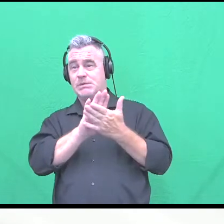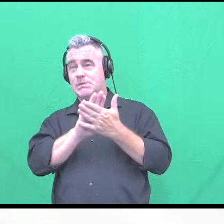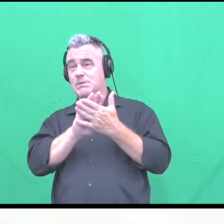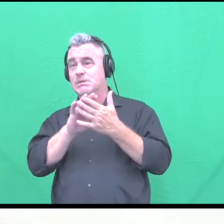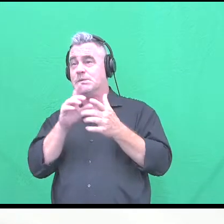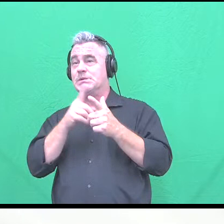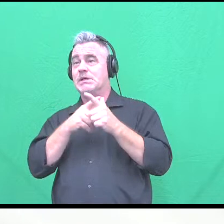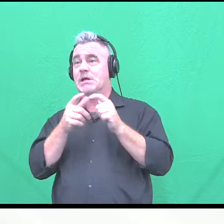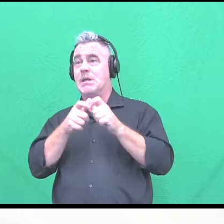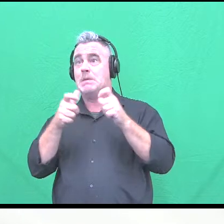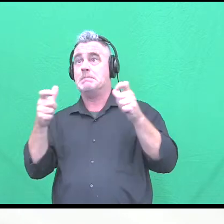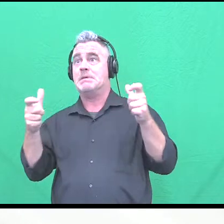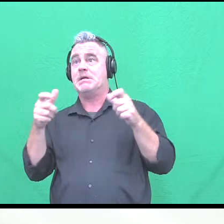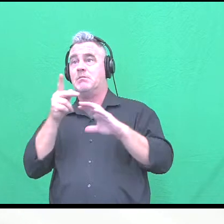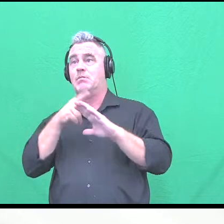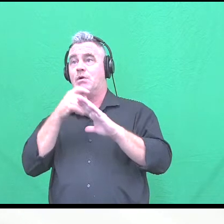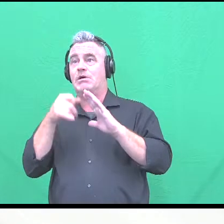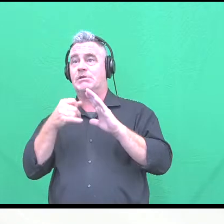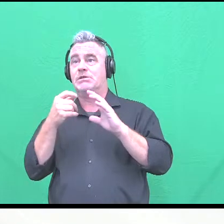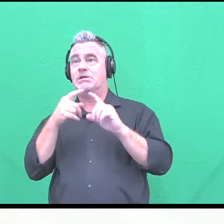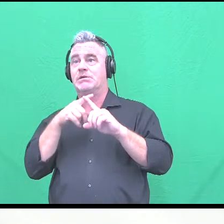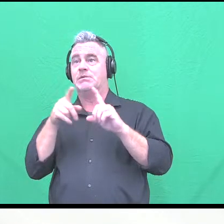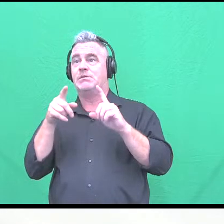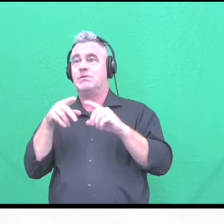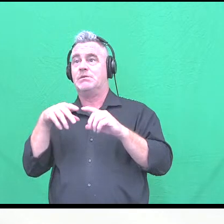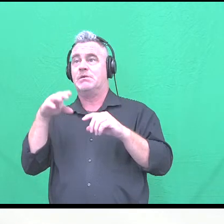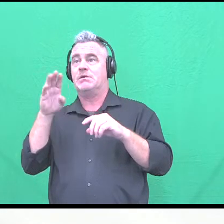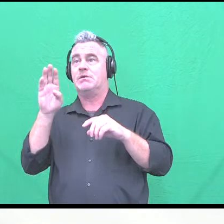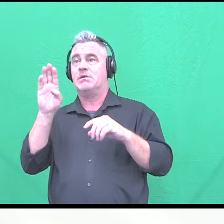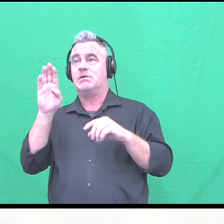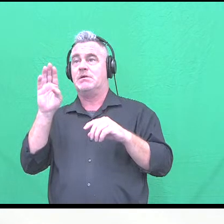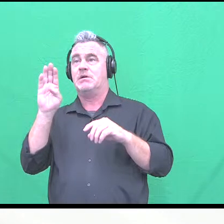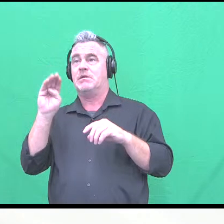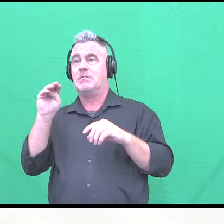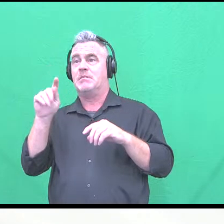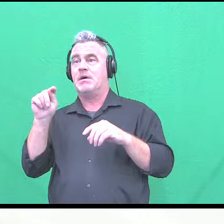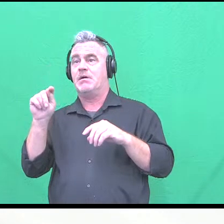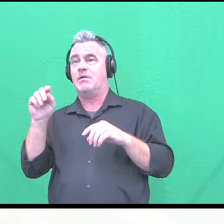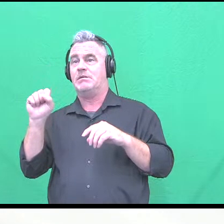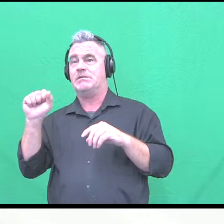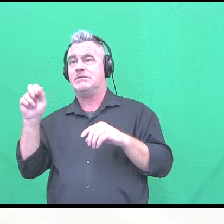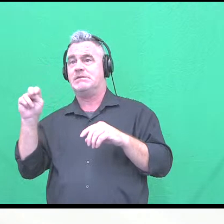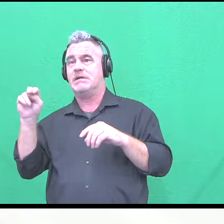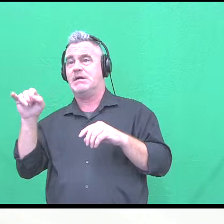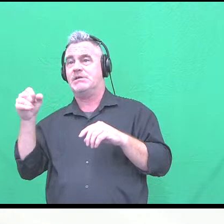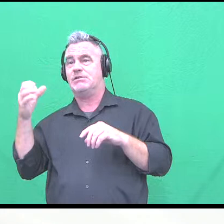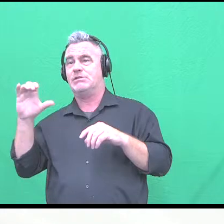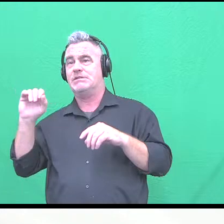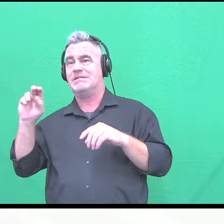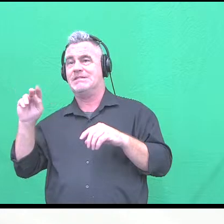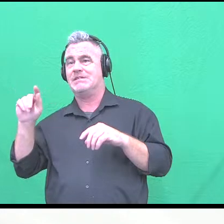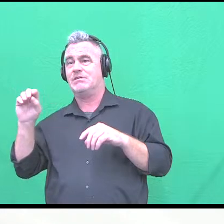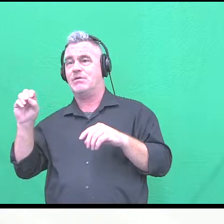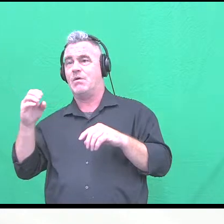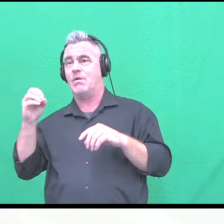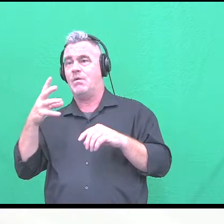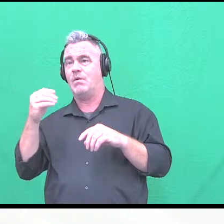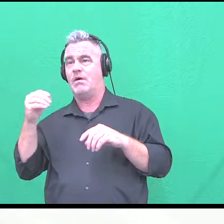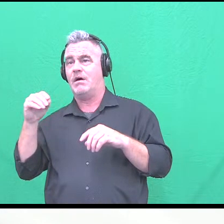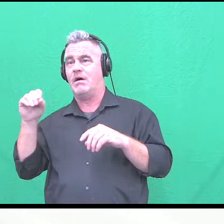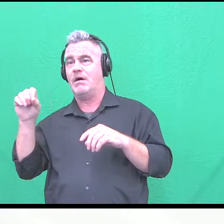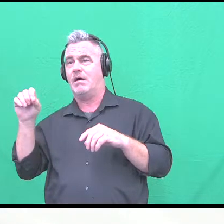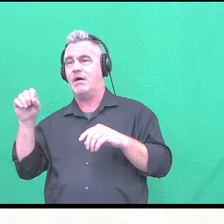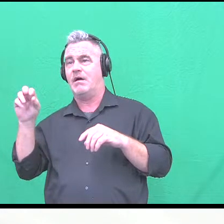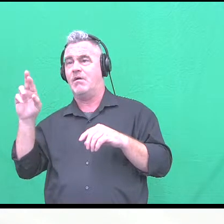larger projects were around Mount San Jacinto Solar and Rio Vista Solar. And of course, we do